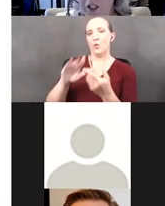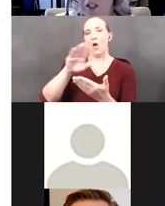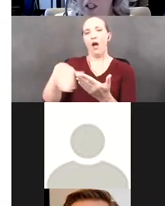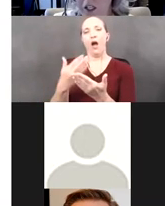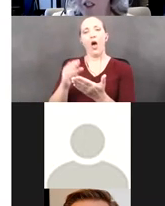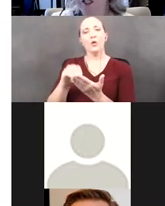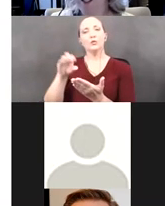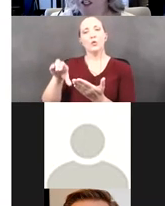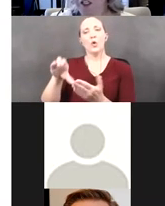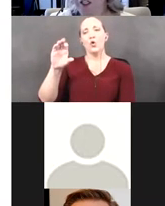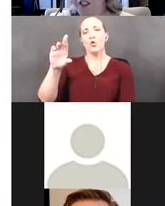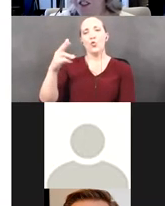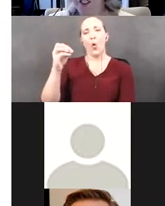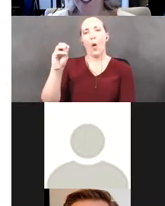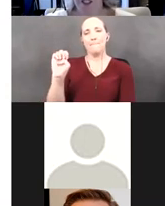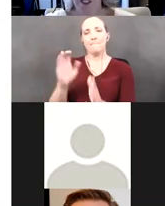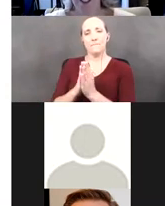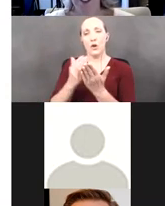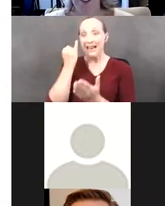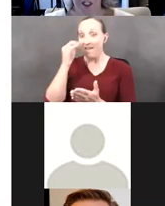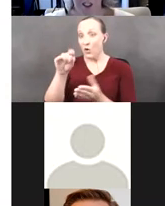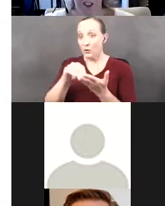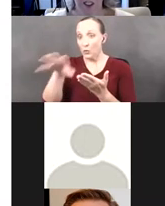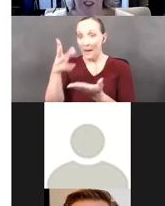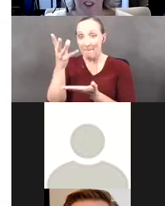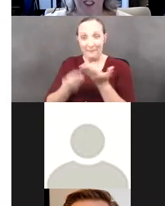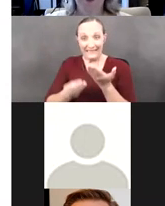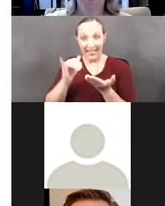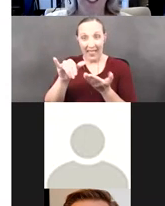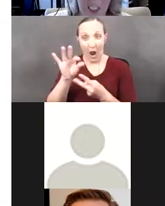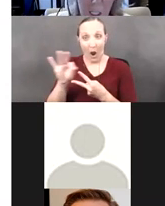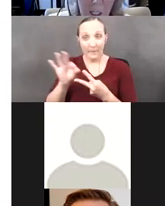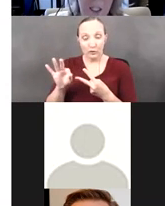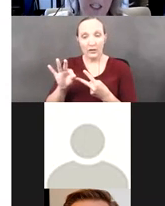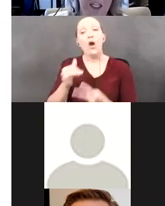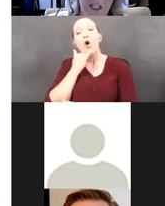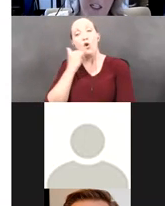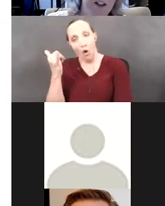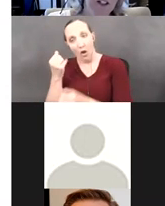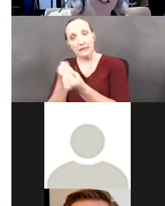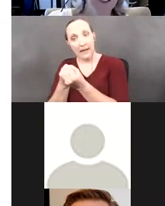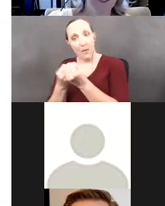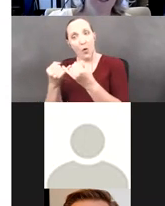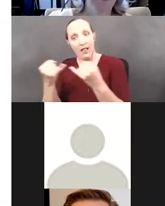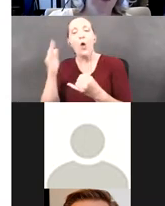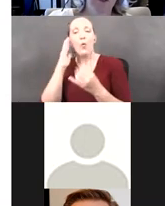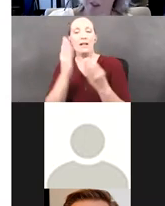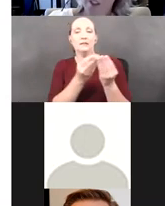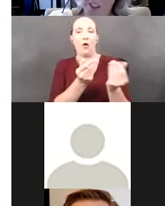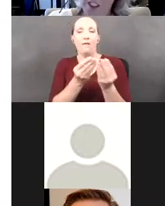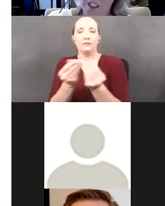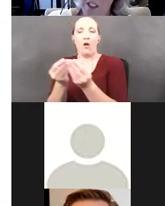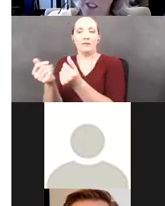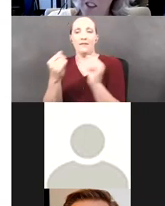extensión a So todos if los your Chromebooks student is del missing that alumno. option, Entonces, please su have hijo them le call our falta esa support opción. line, Por and we favor, can dígale que troubleshoot nos that on a llame case-by-case y basis. así Again,